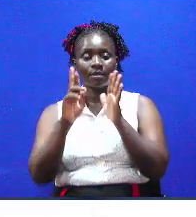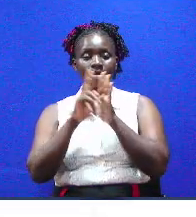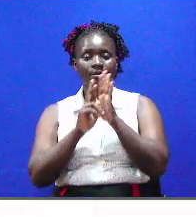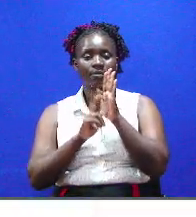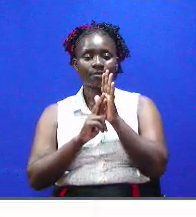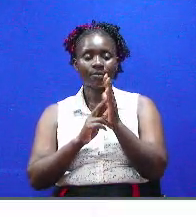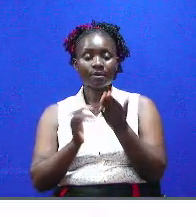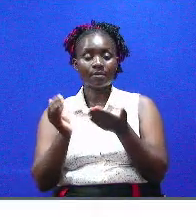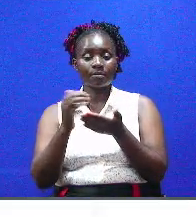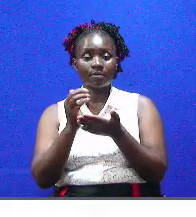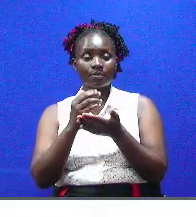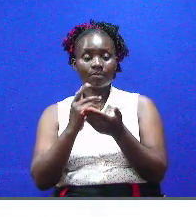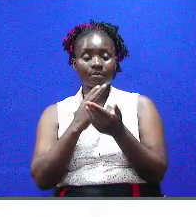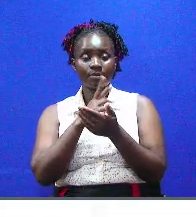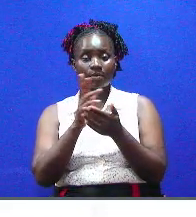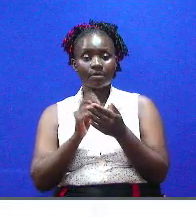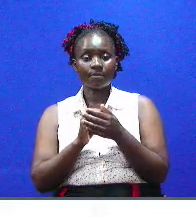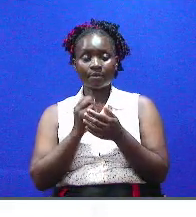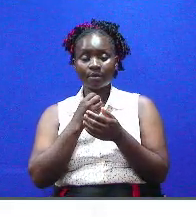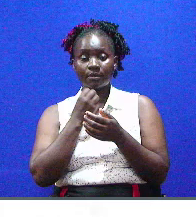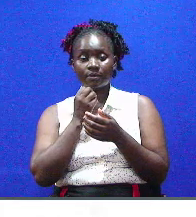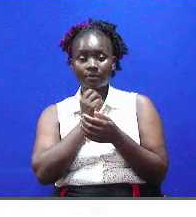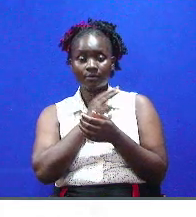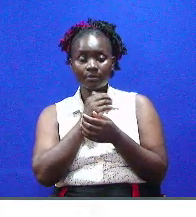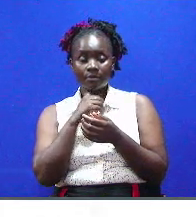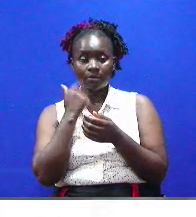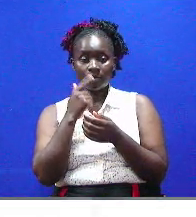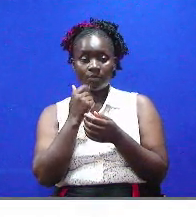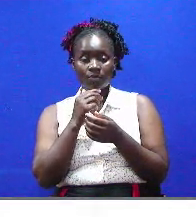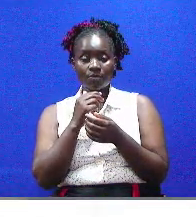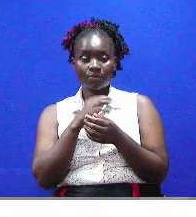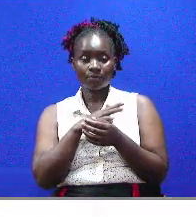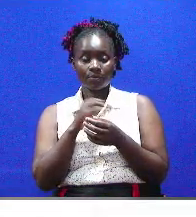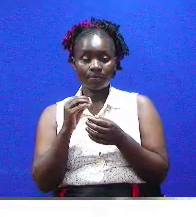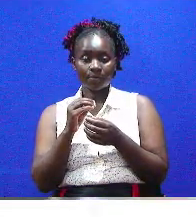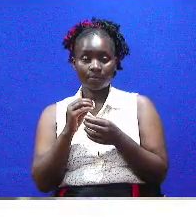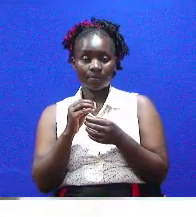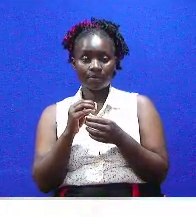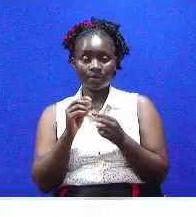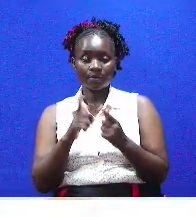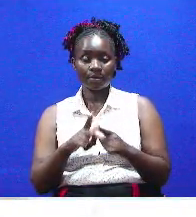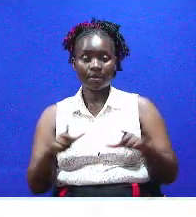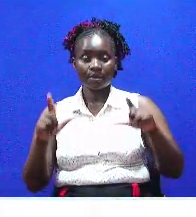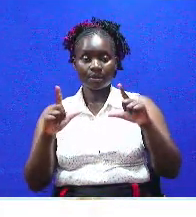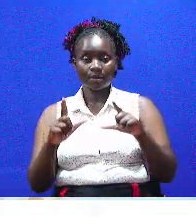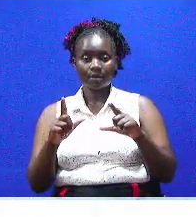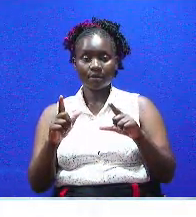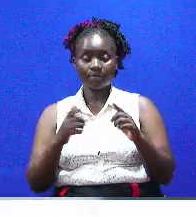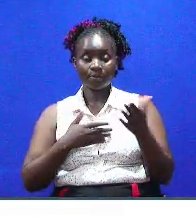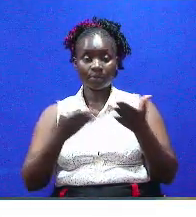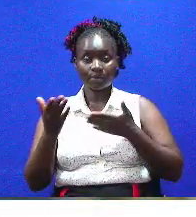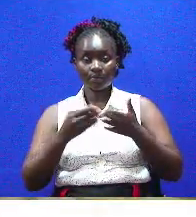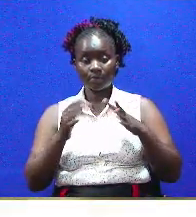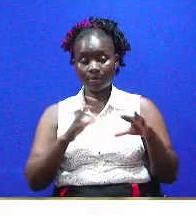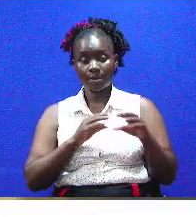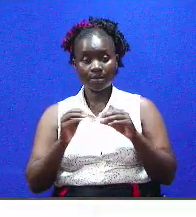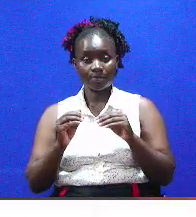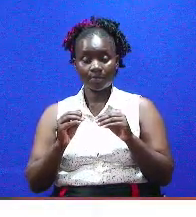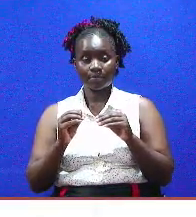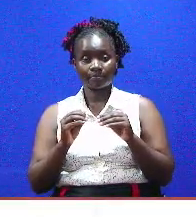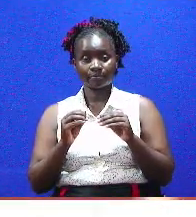collected. Nabaga kurwa ikuru entindi utia saba Kenya ba uniritia serekali obole mobuaye. Unamba chikwire ruwa ege tambo